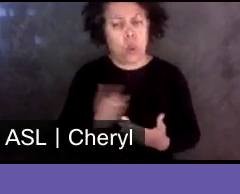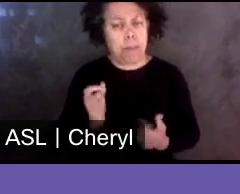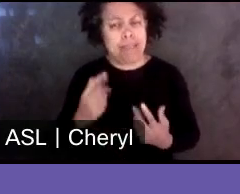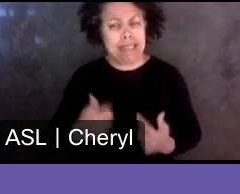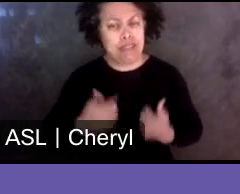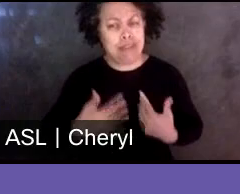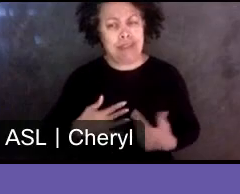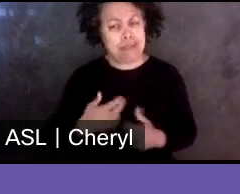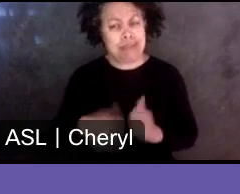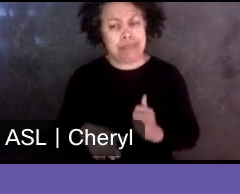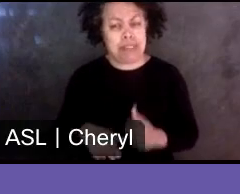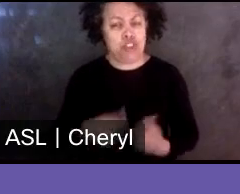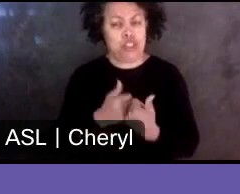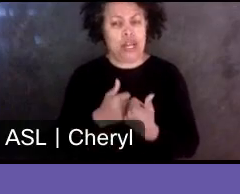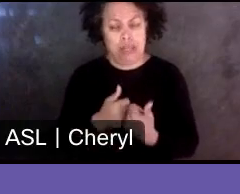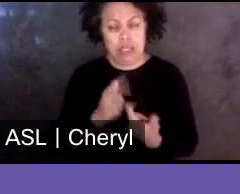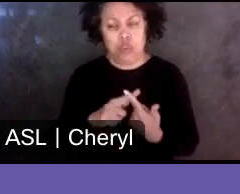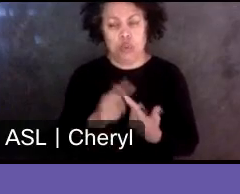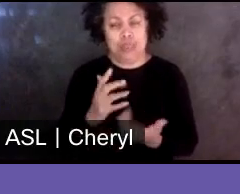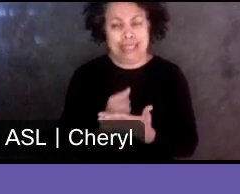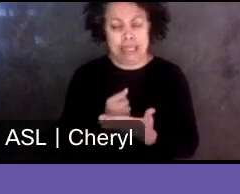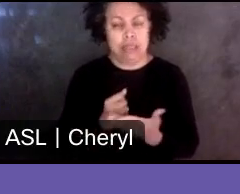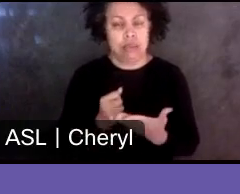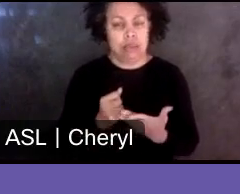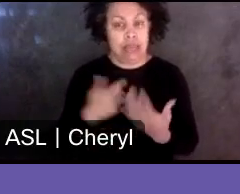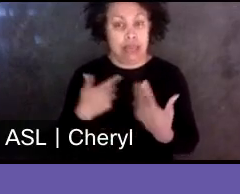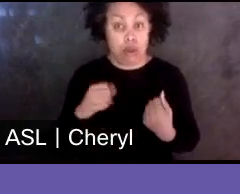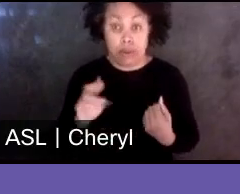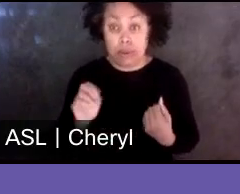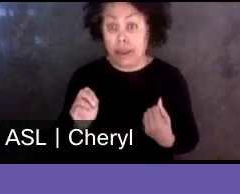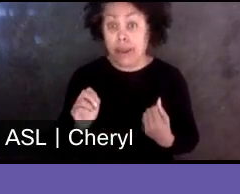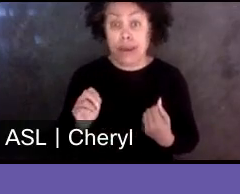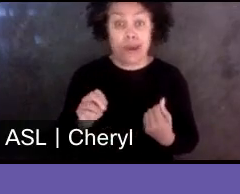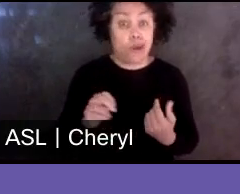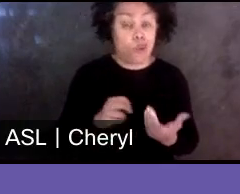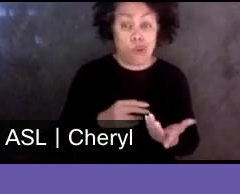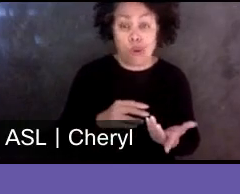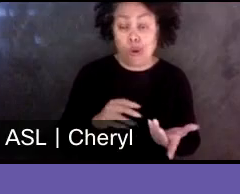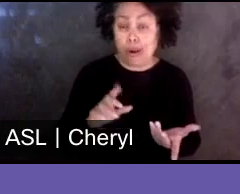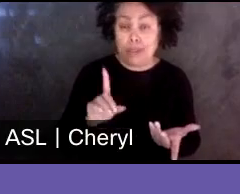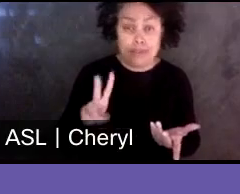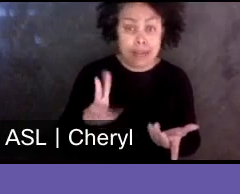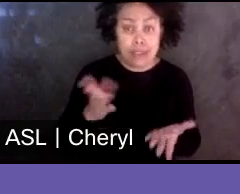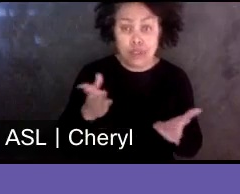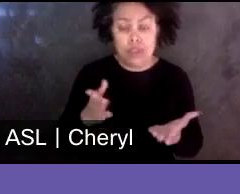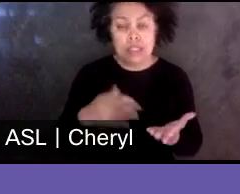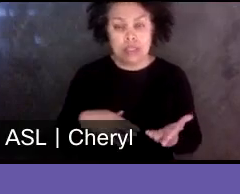behavioral health services in their language of choice. Language justice for survivors across services